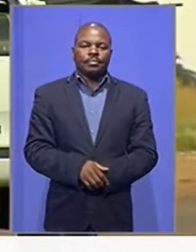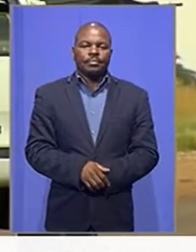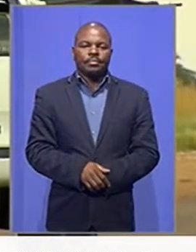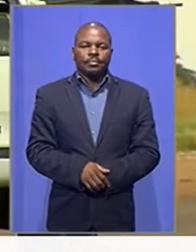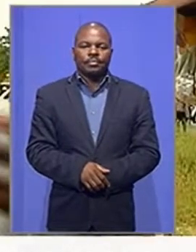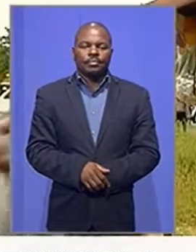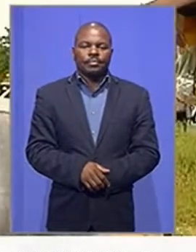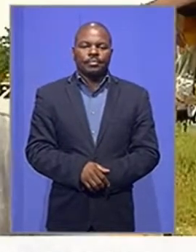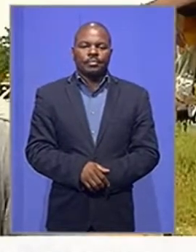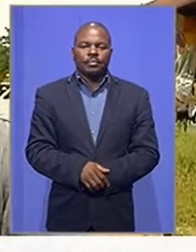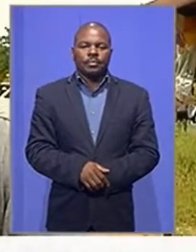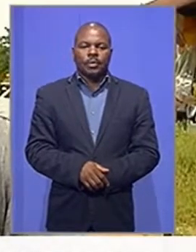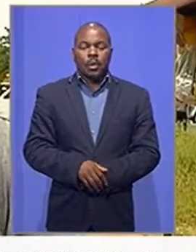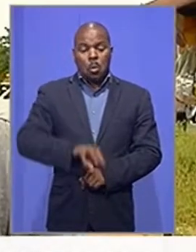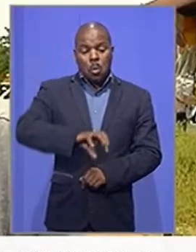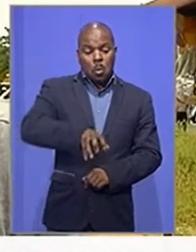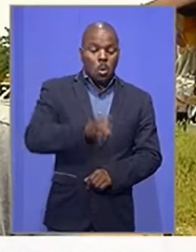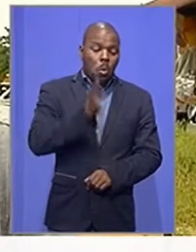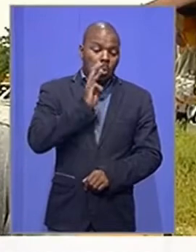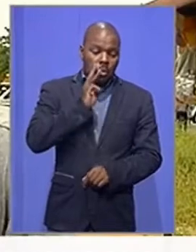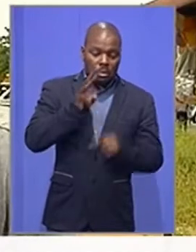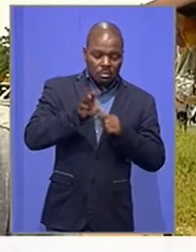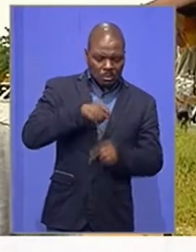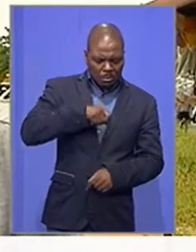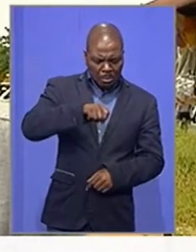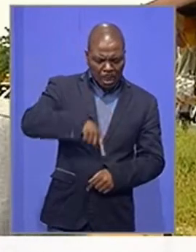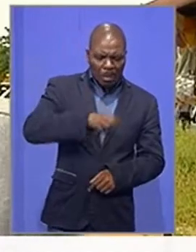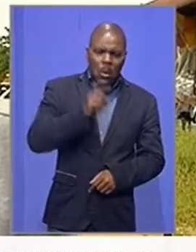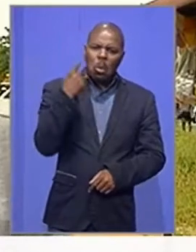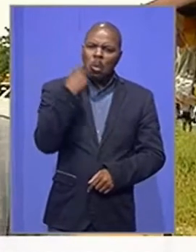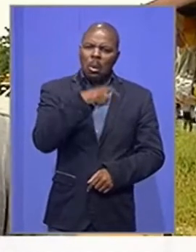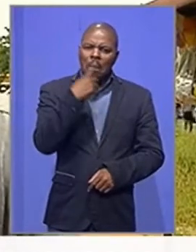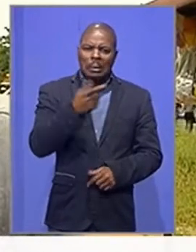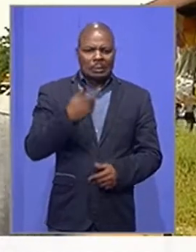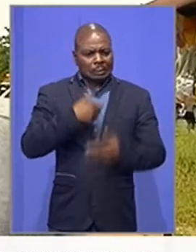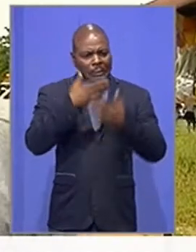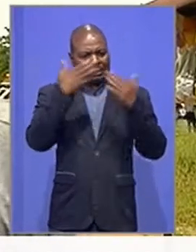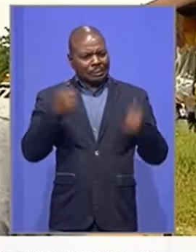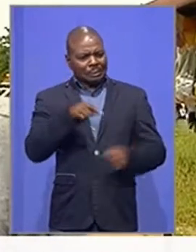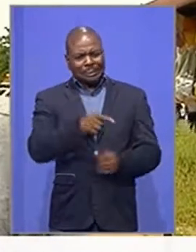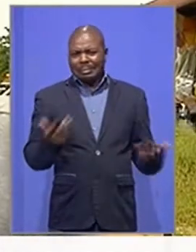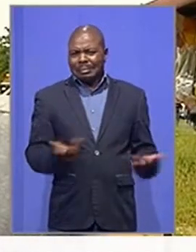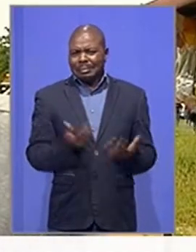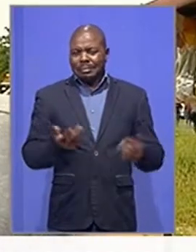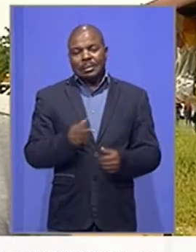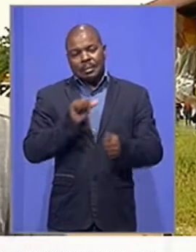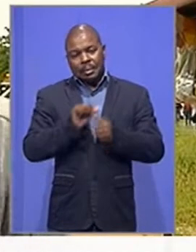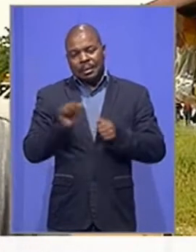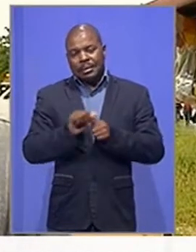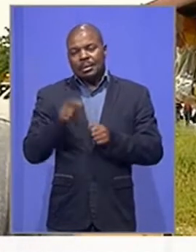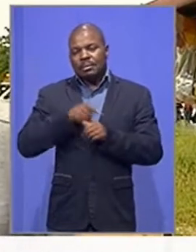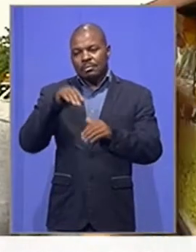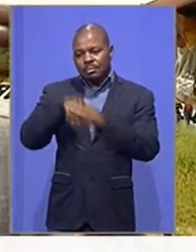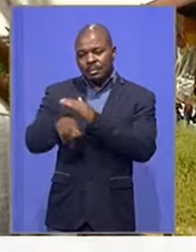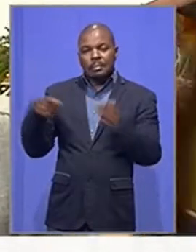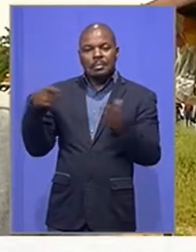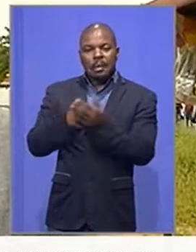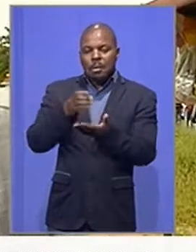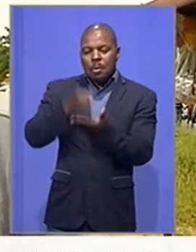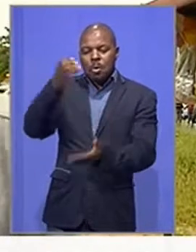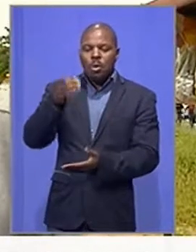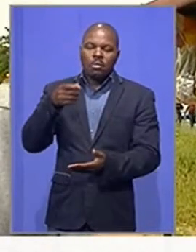Tshwane. Ho bula dipompo metsi a bona la masweu so re sa itse re no metsi a mabjang, so it's better no re ga di stilo tho di garageng a